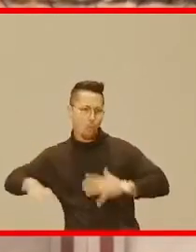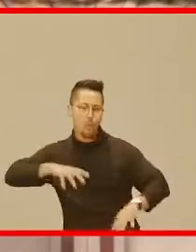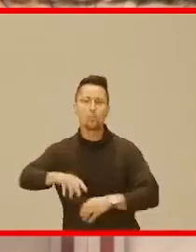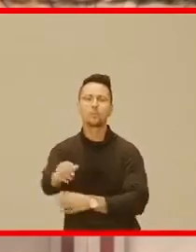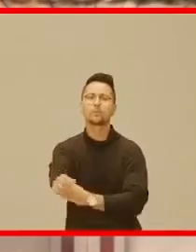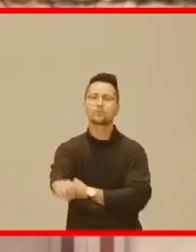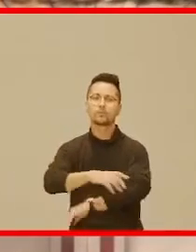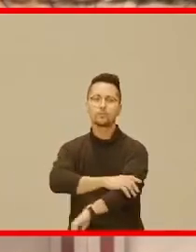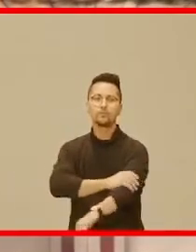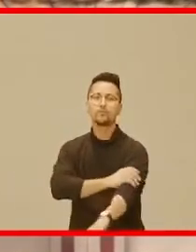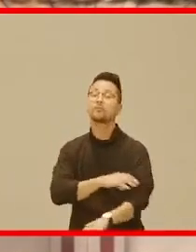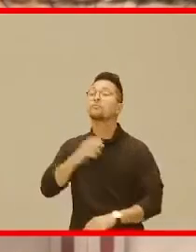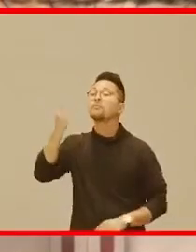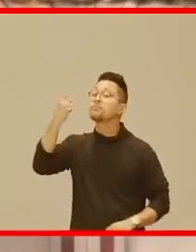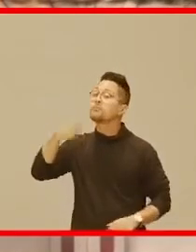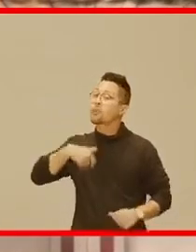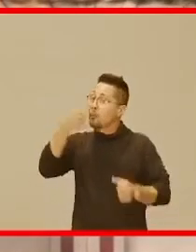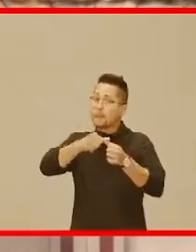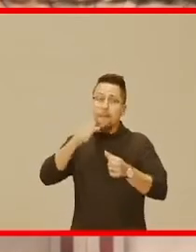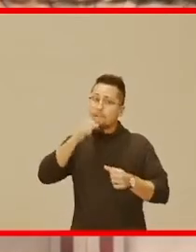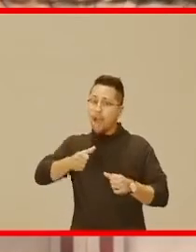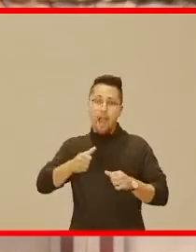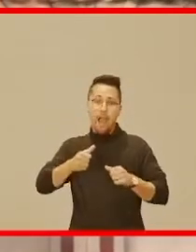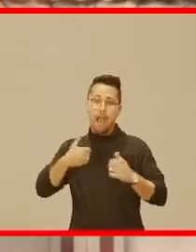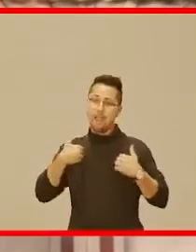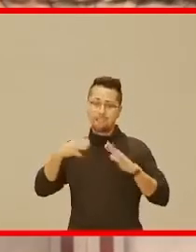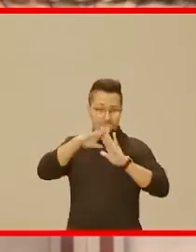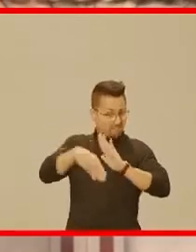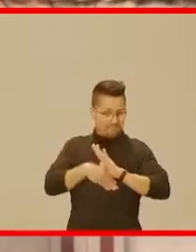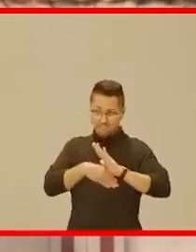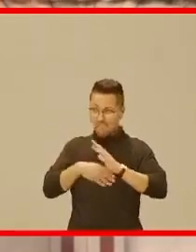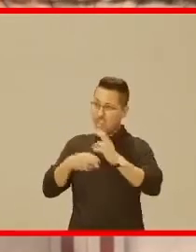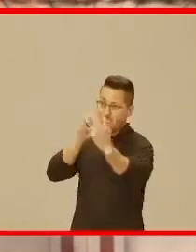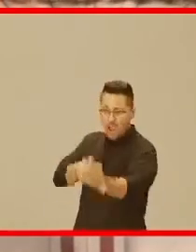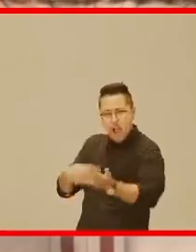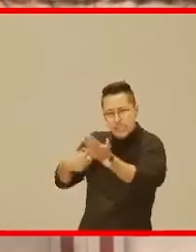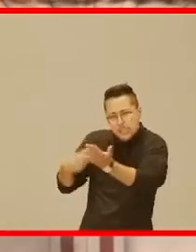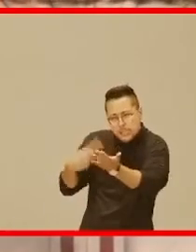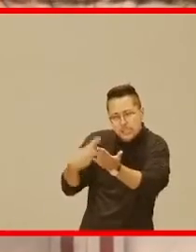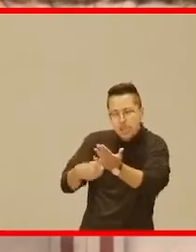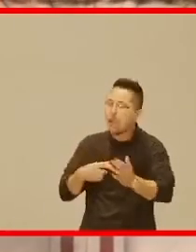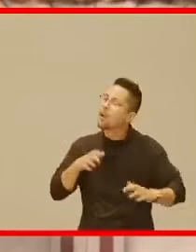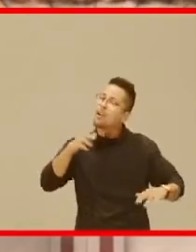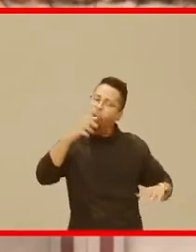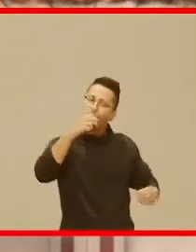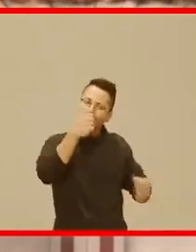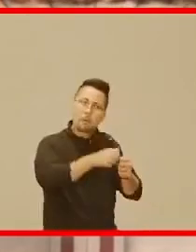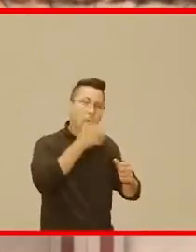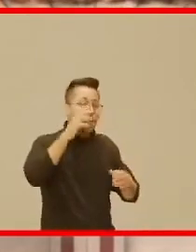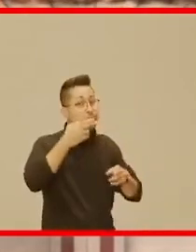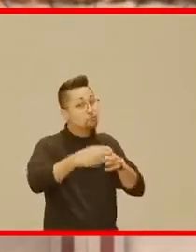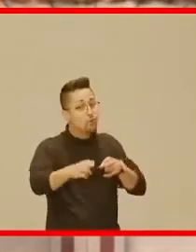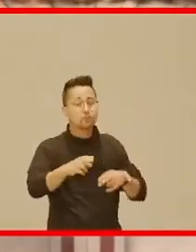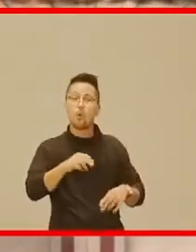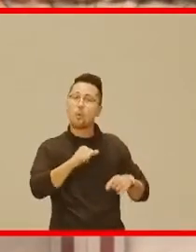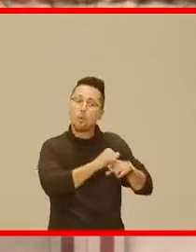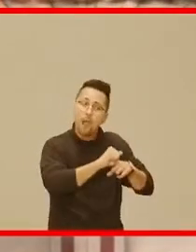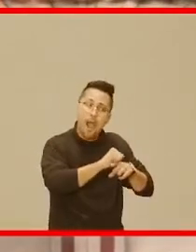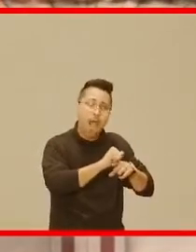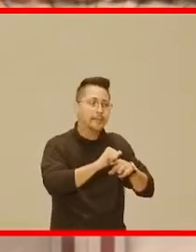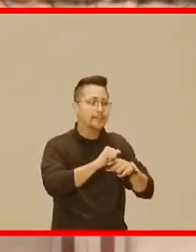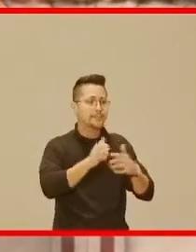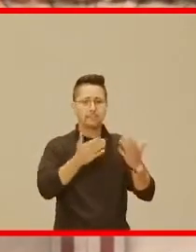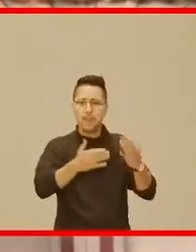not going to have 30 minutes. You're going to have 10 minutes. 10, right. So you practice at home with your family, with your friends,